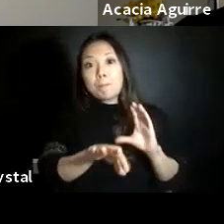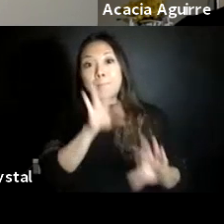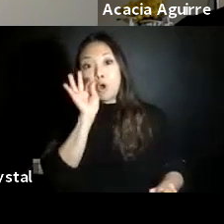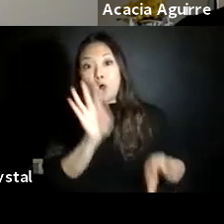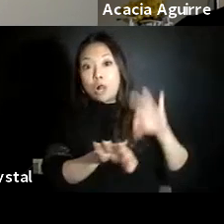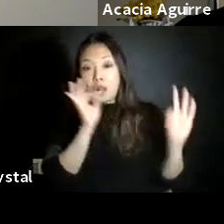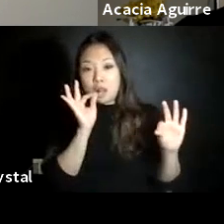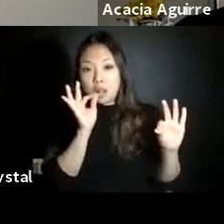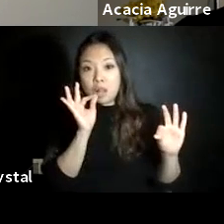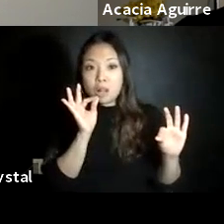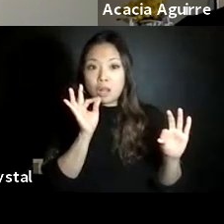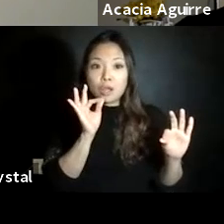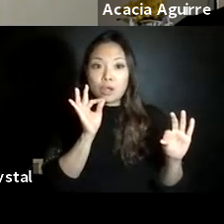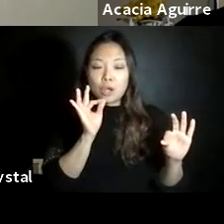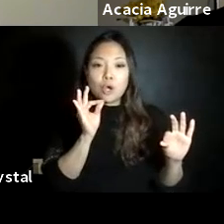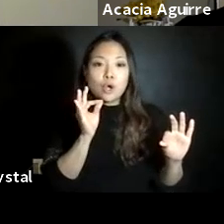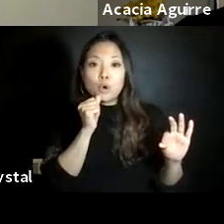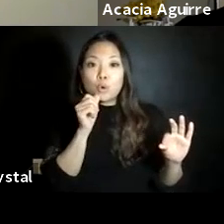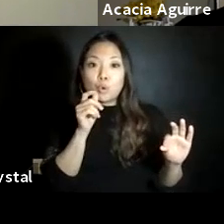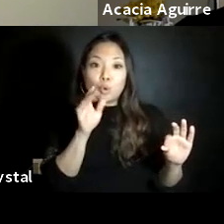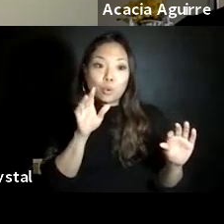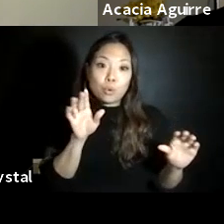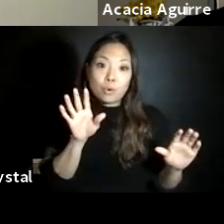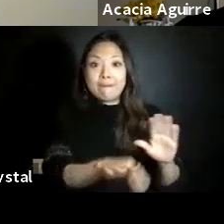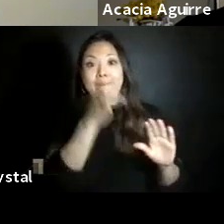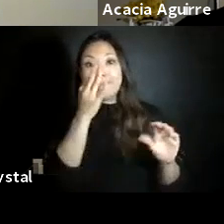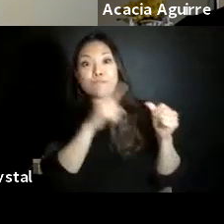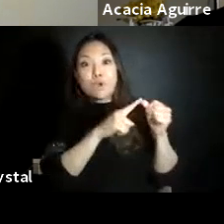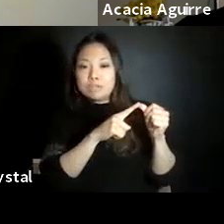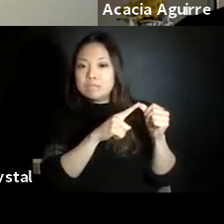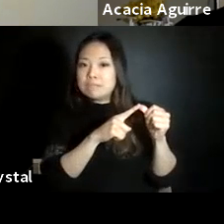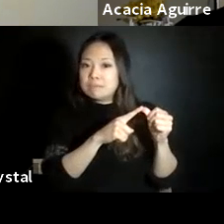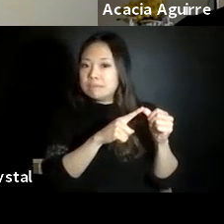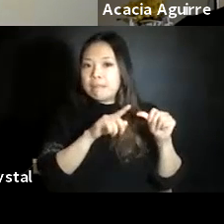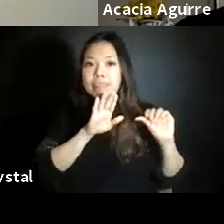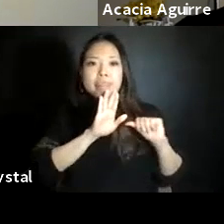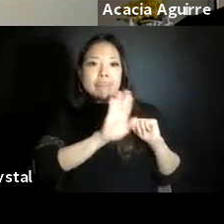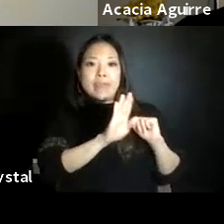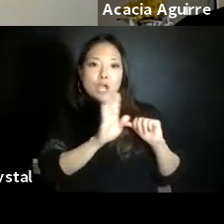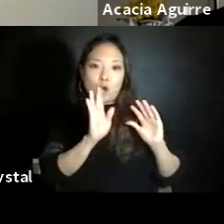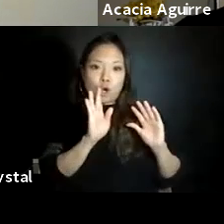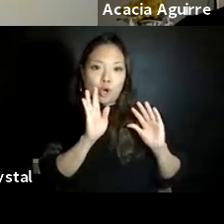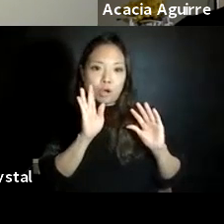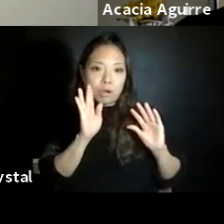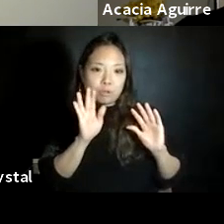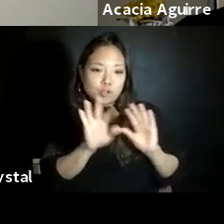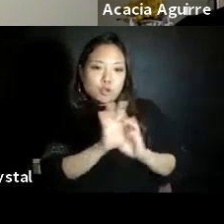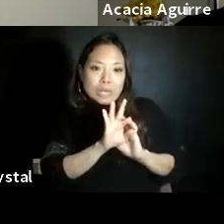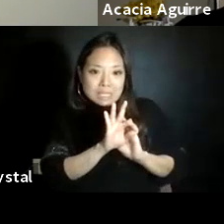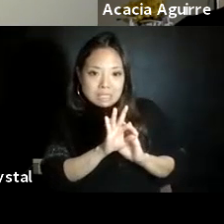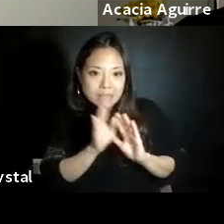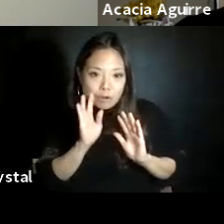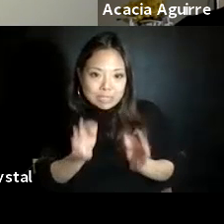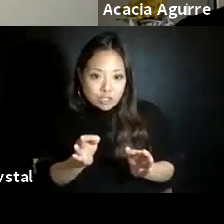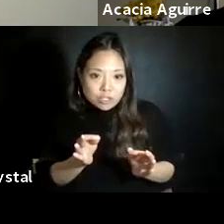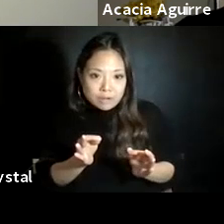the first pick gets their first choice, and you keep going down the road. So I guess I'm not following because I don't see the